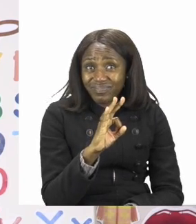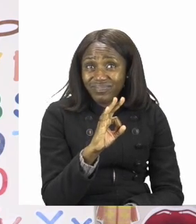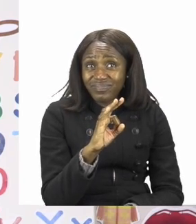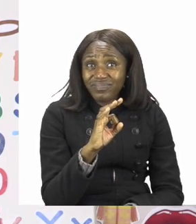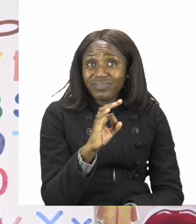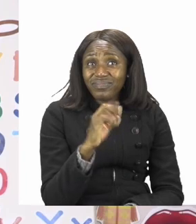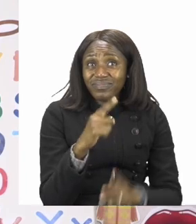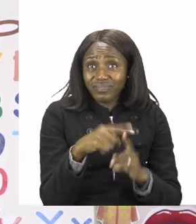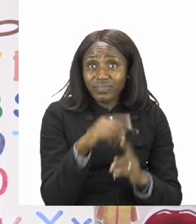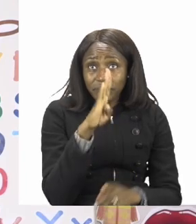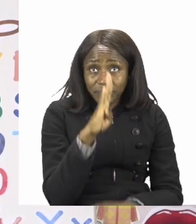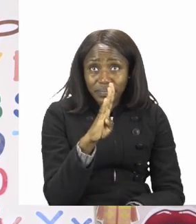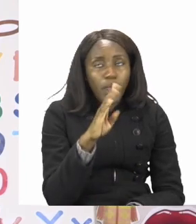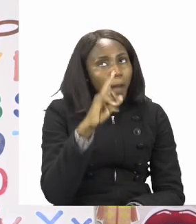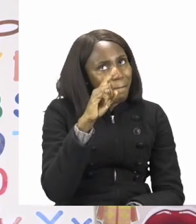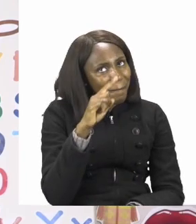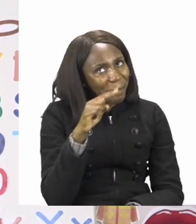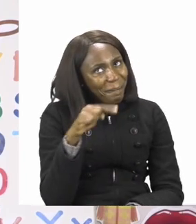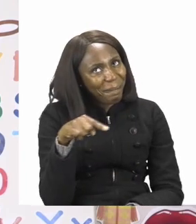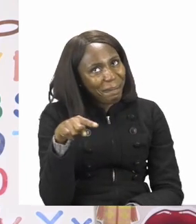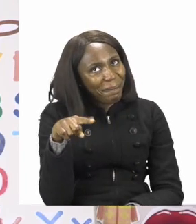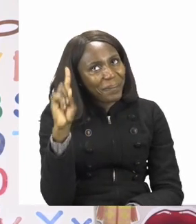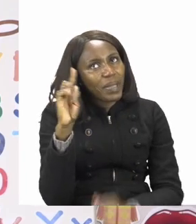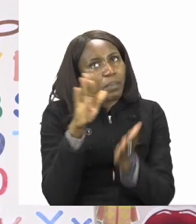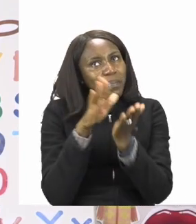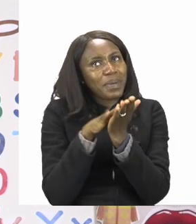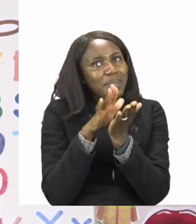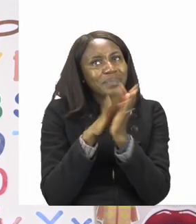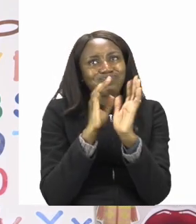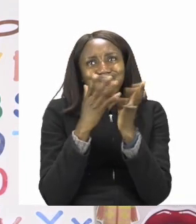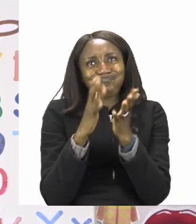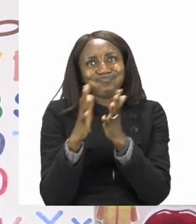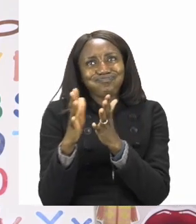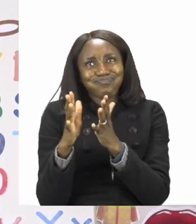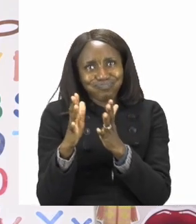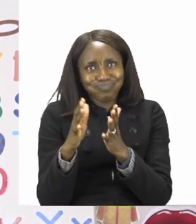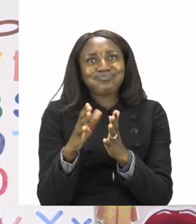word bell, well done, good